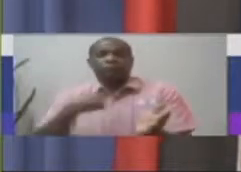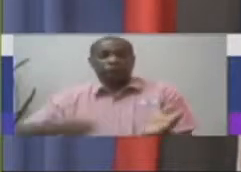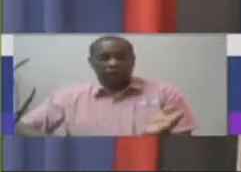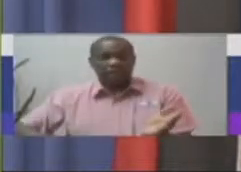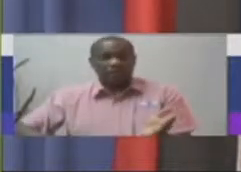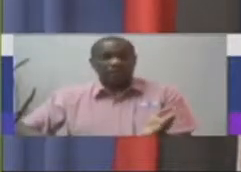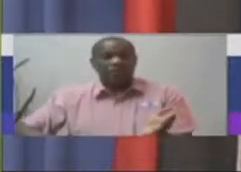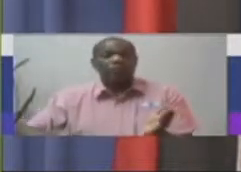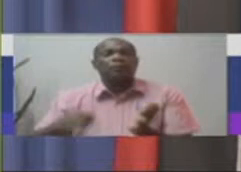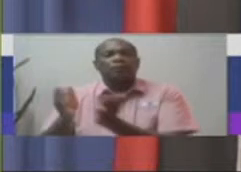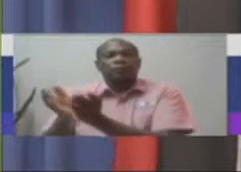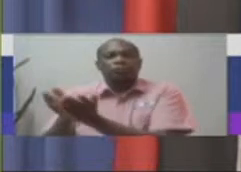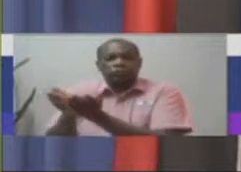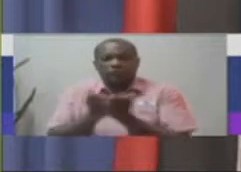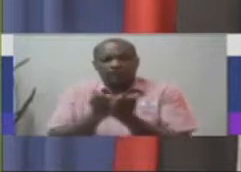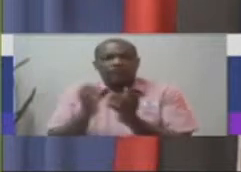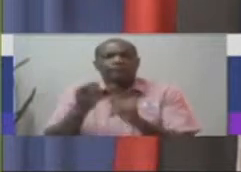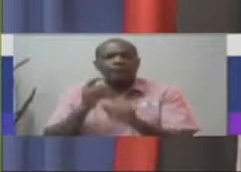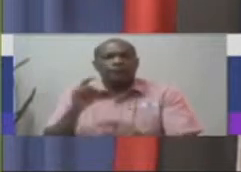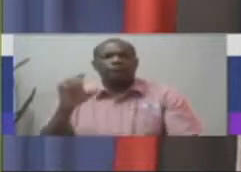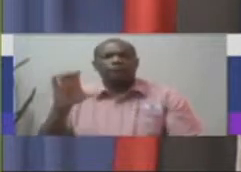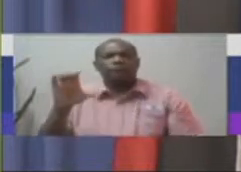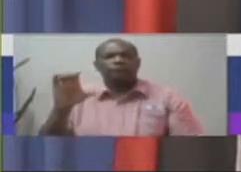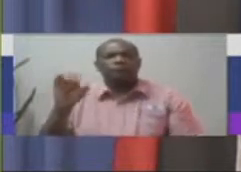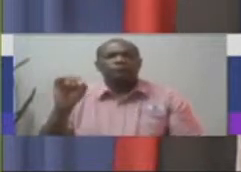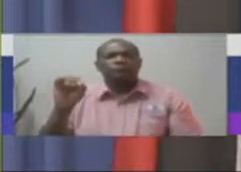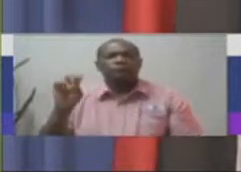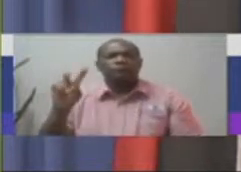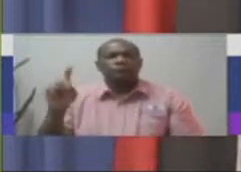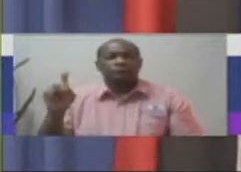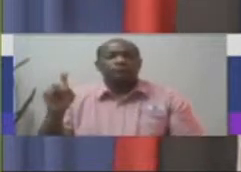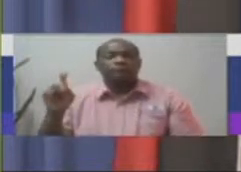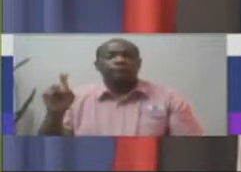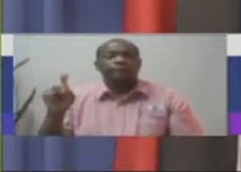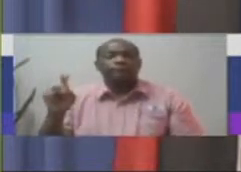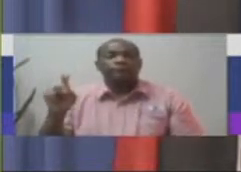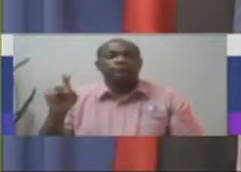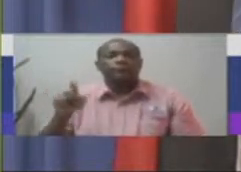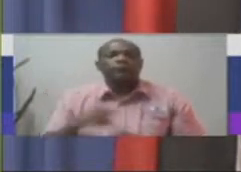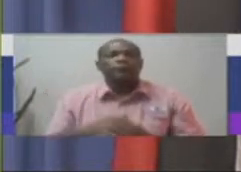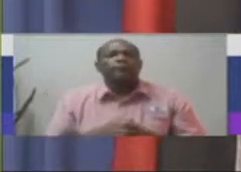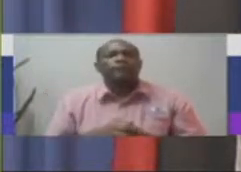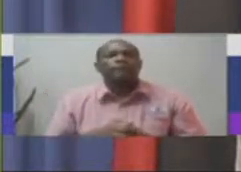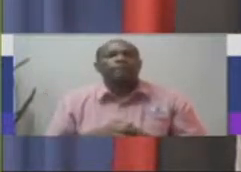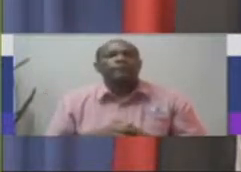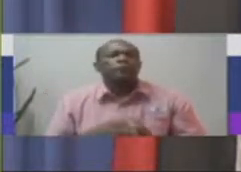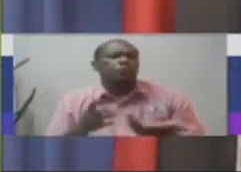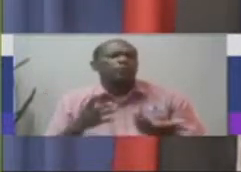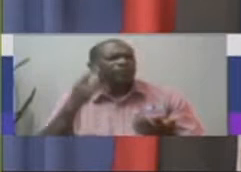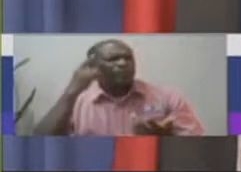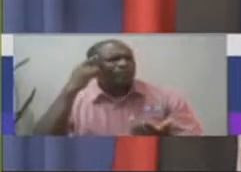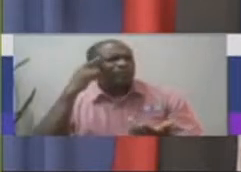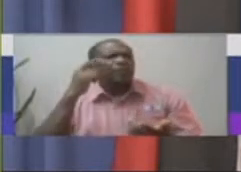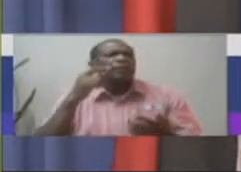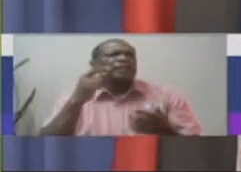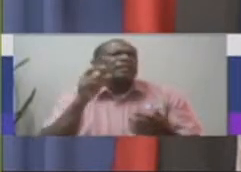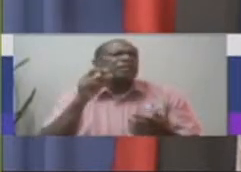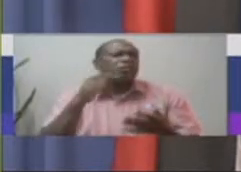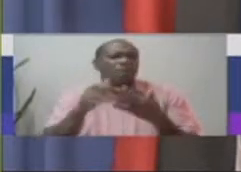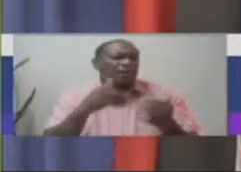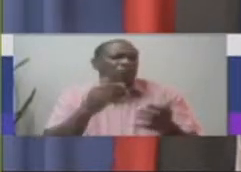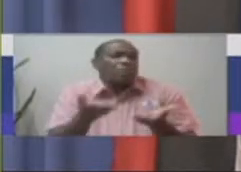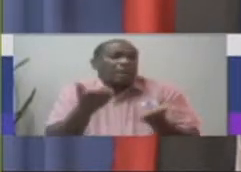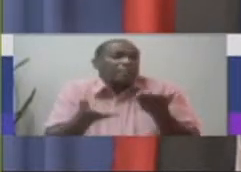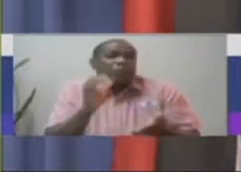have vaccines for our first dose. But certainly by the second week of July, all things being equal, all transportation